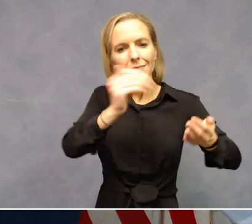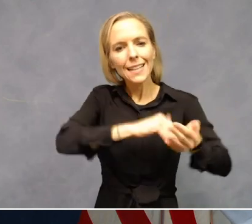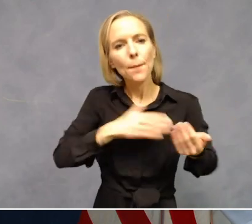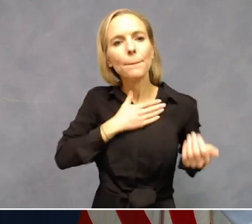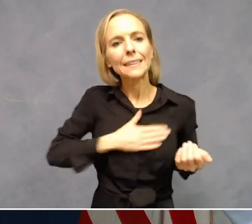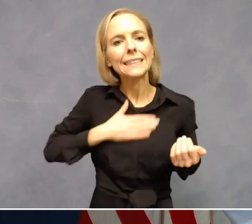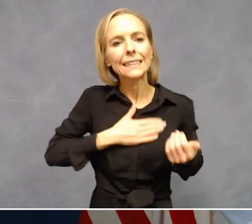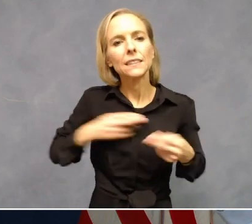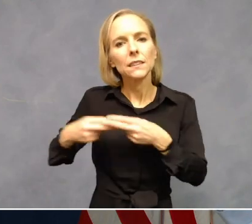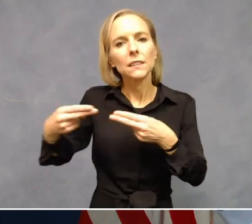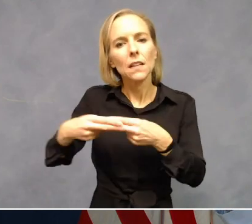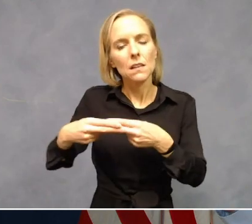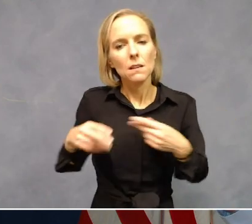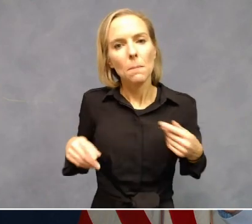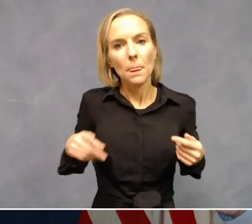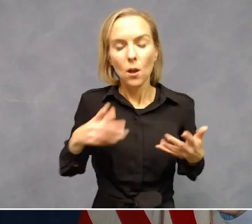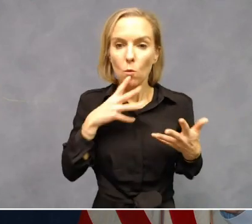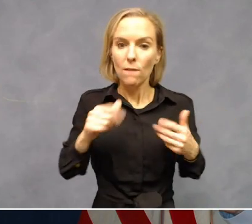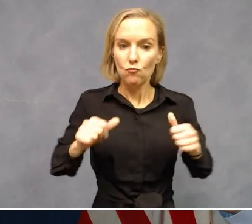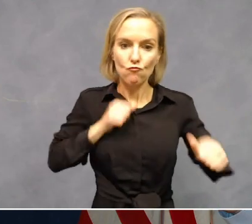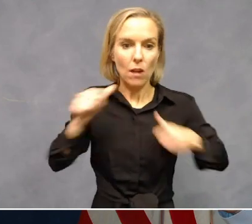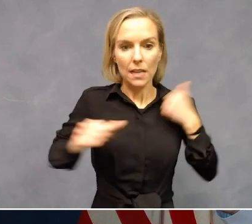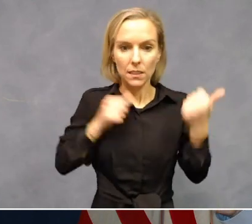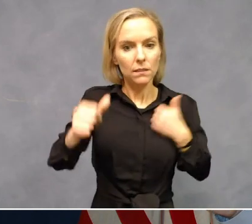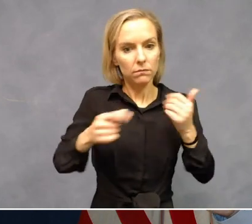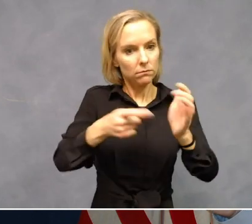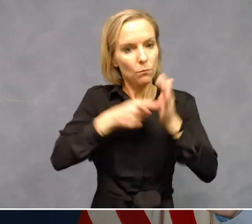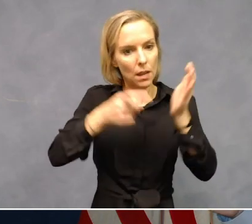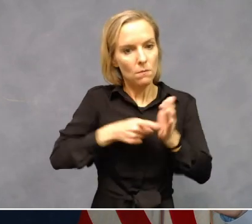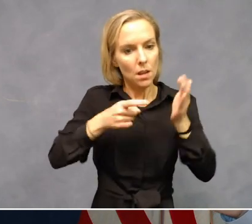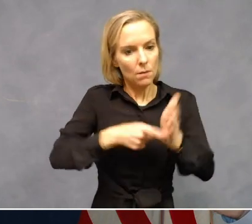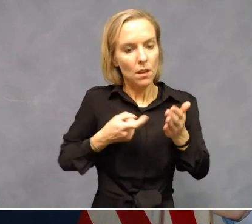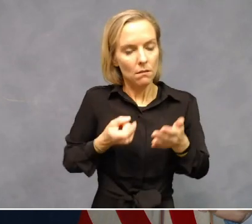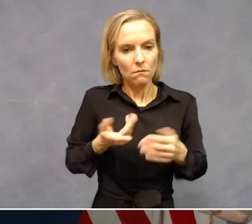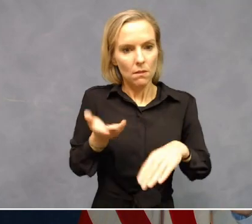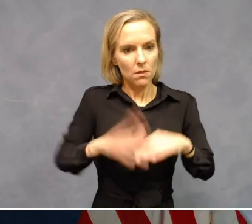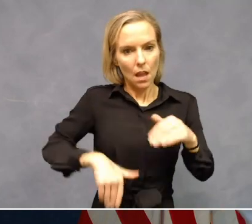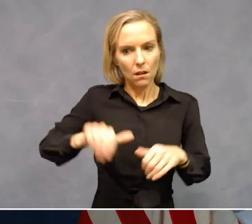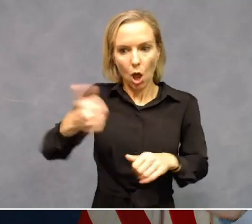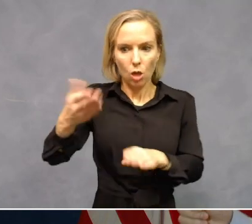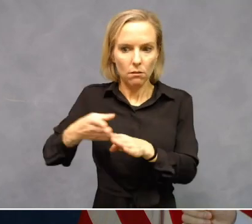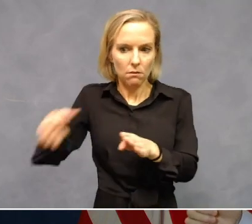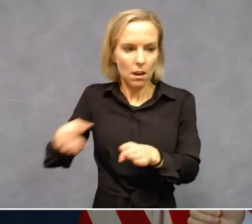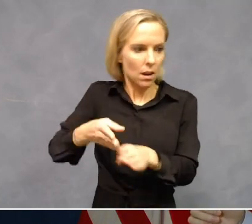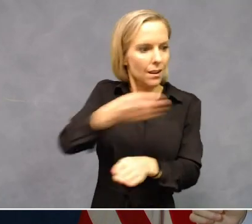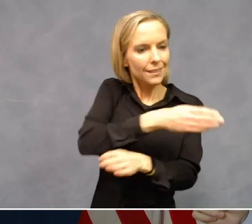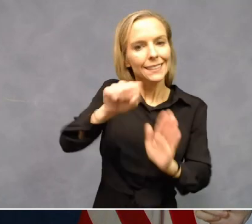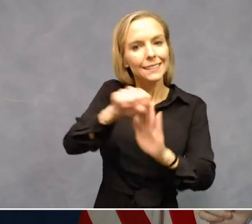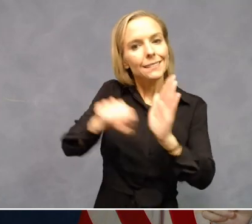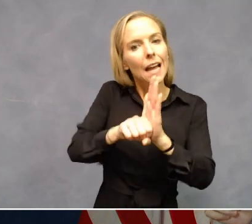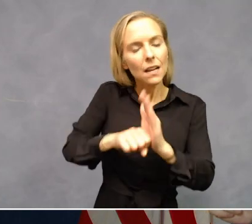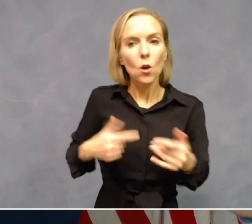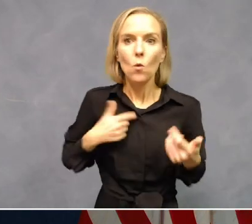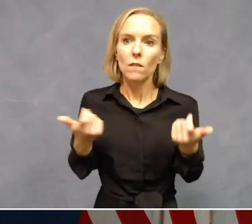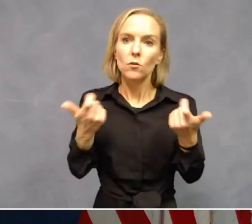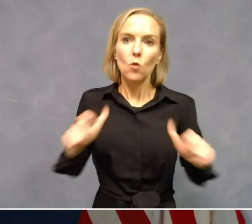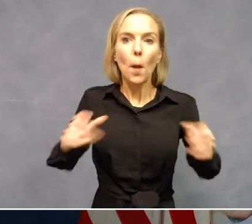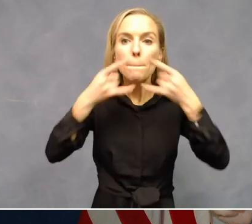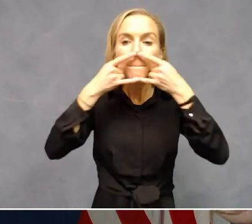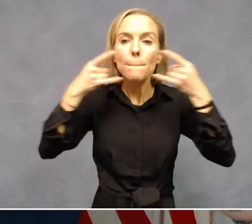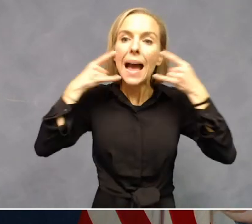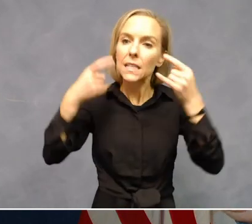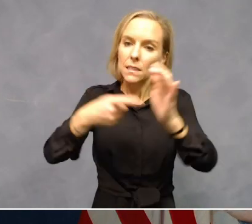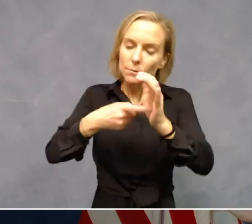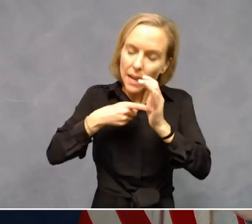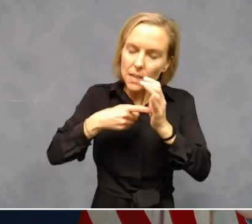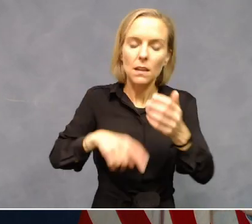and we have more aggressive mandates in place than any of our neighbors when you look at their totality. We have one of the strongest mask mandates. We have